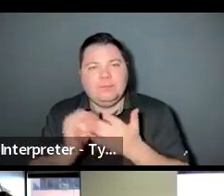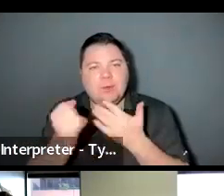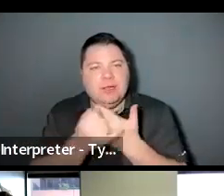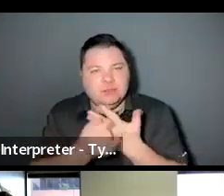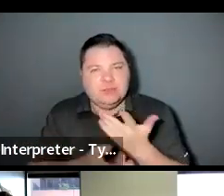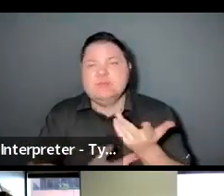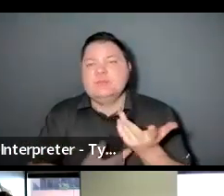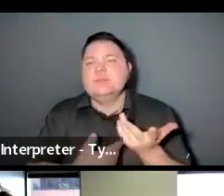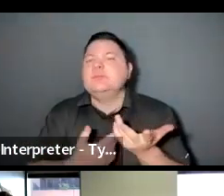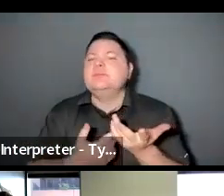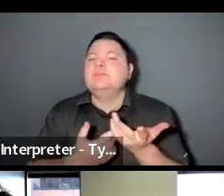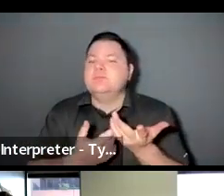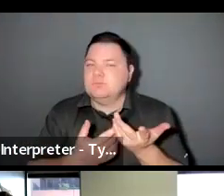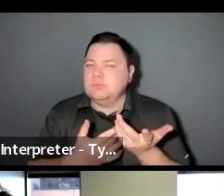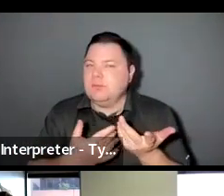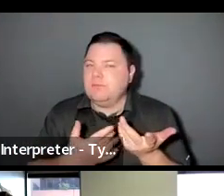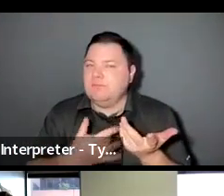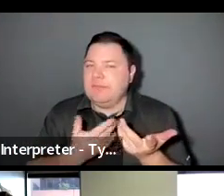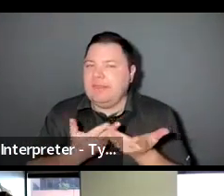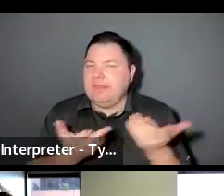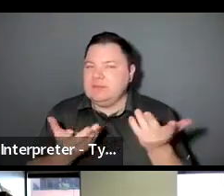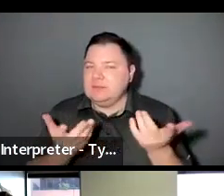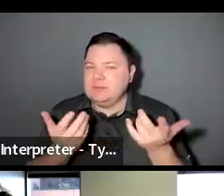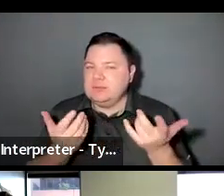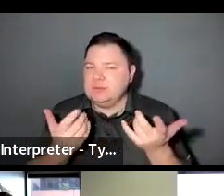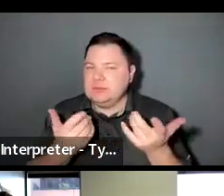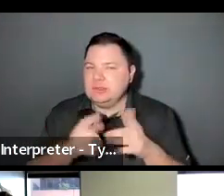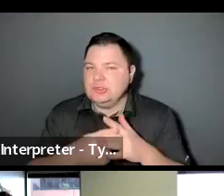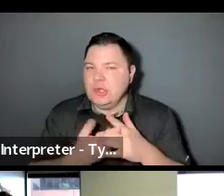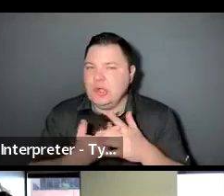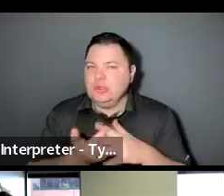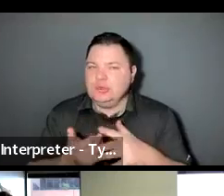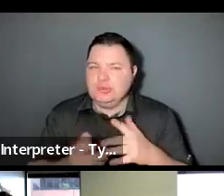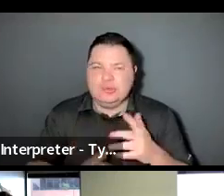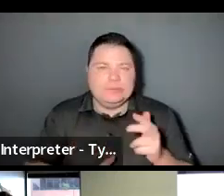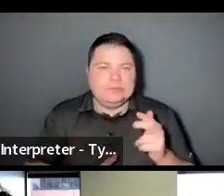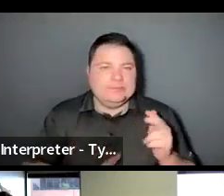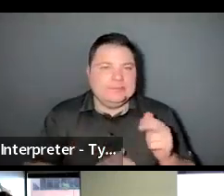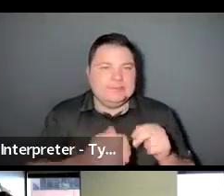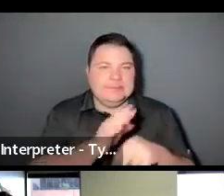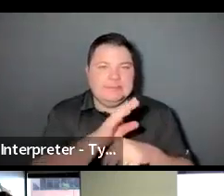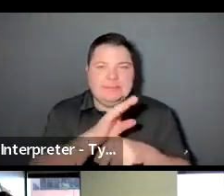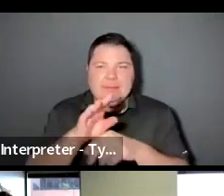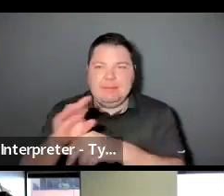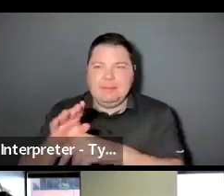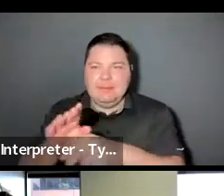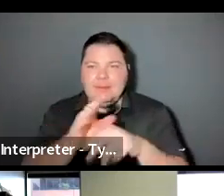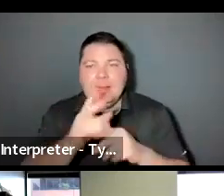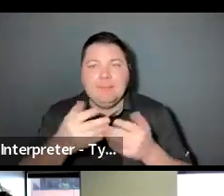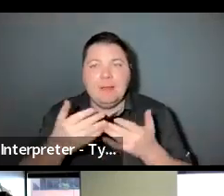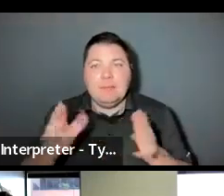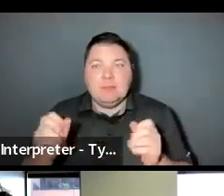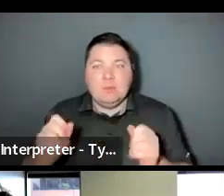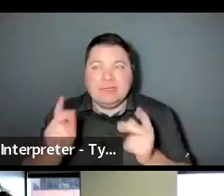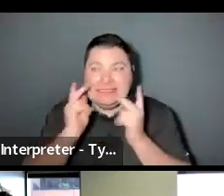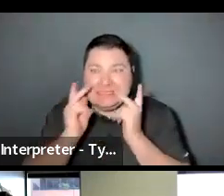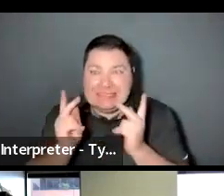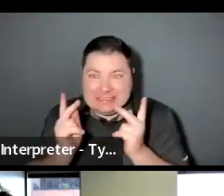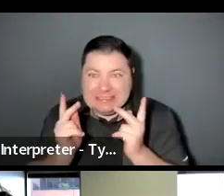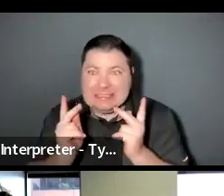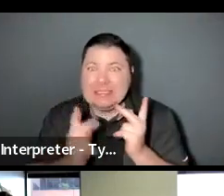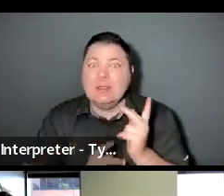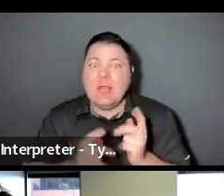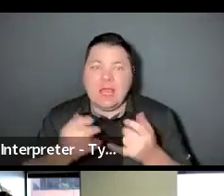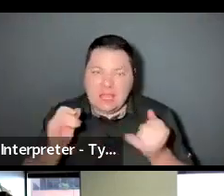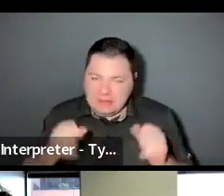to, you know, things start to rise, the public can see. It's very important for me to stay